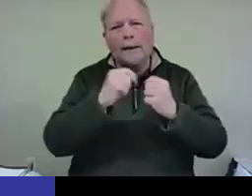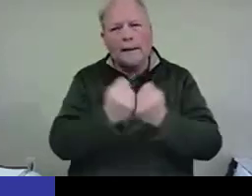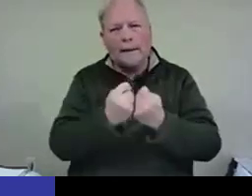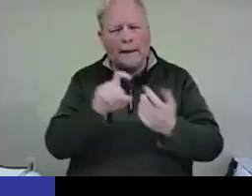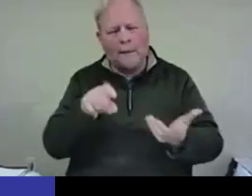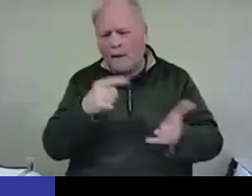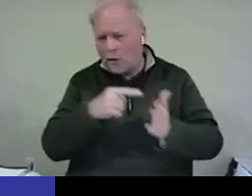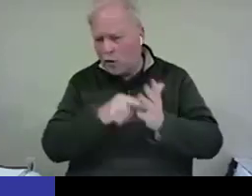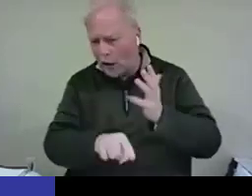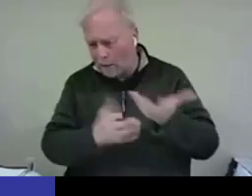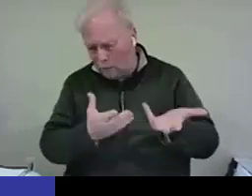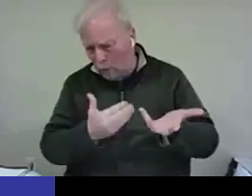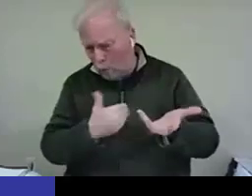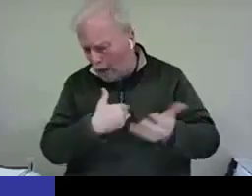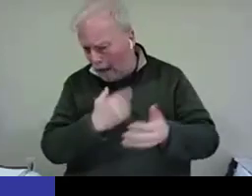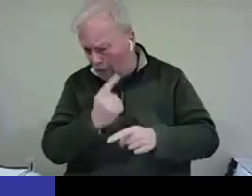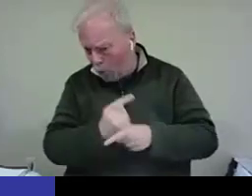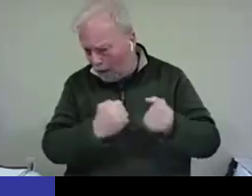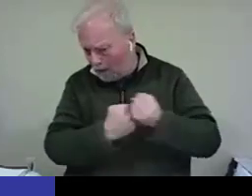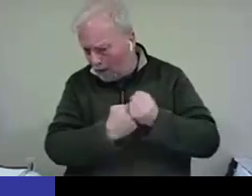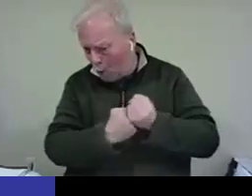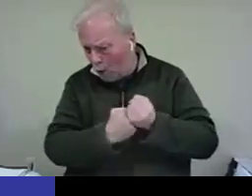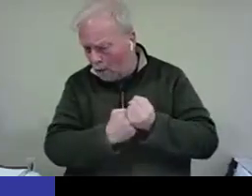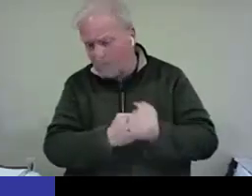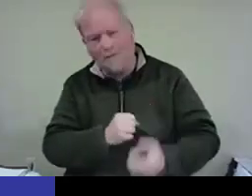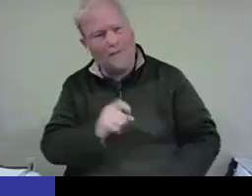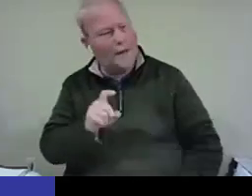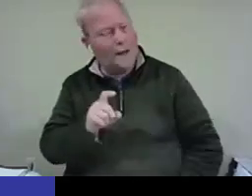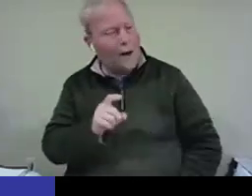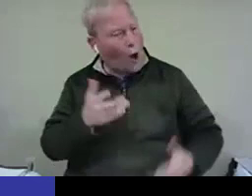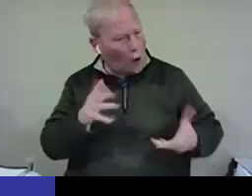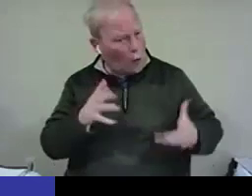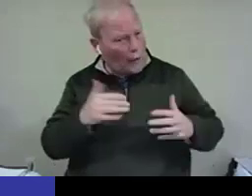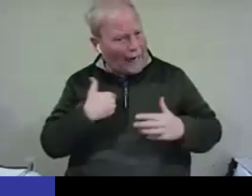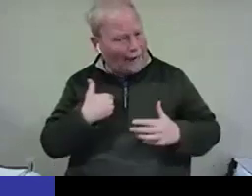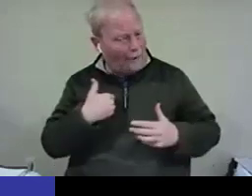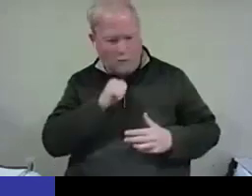place without an IEP? That's kind of just sort of RTI or